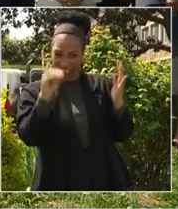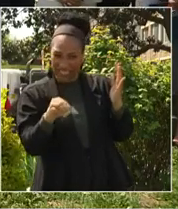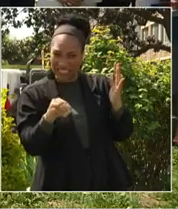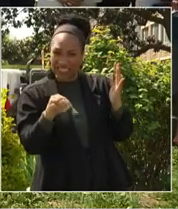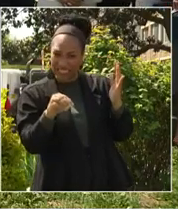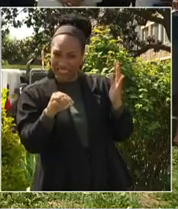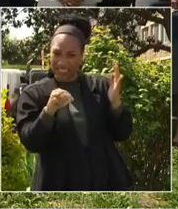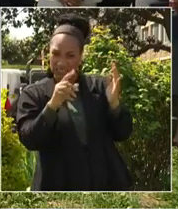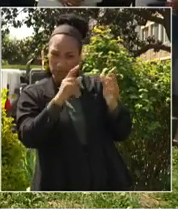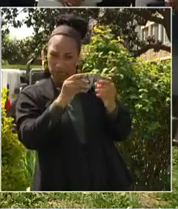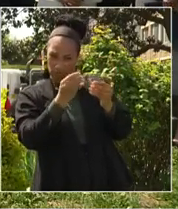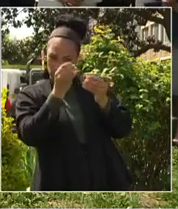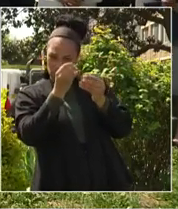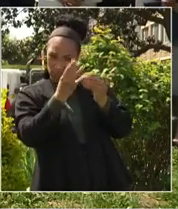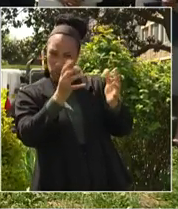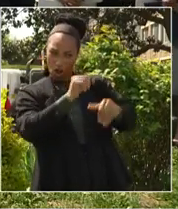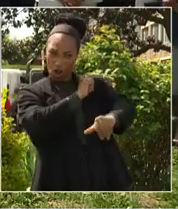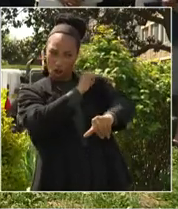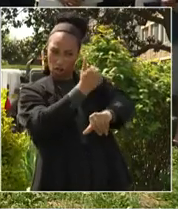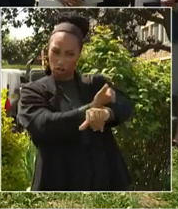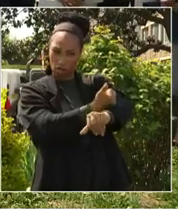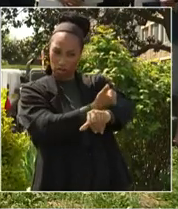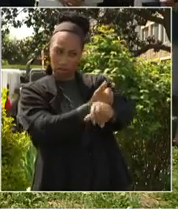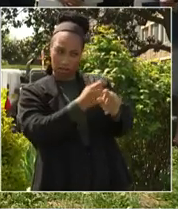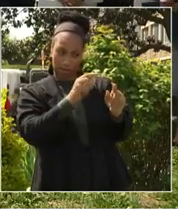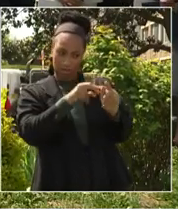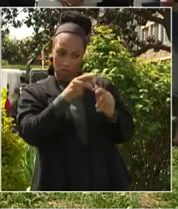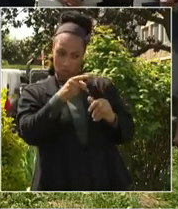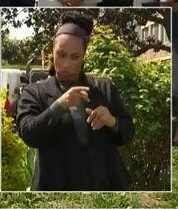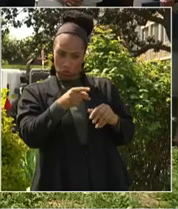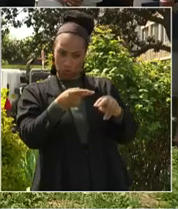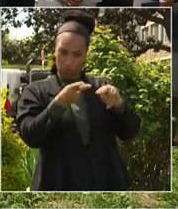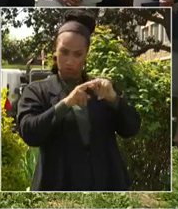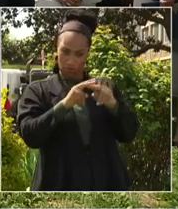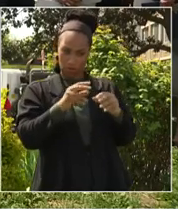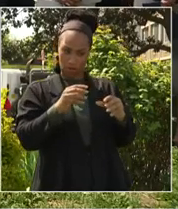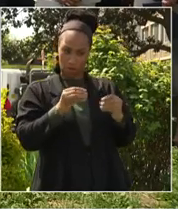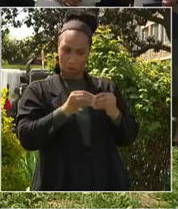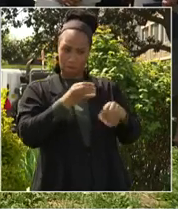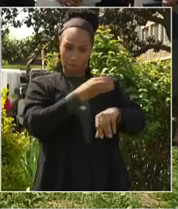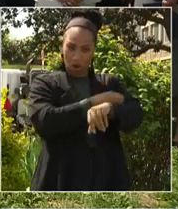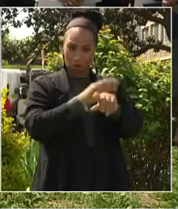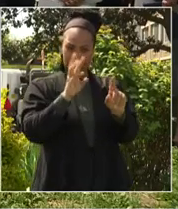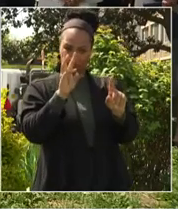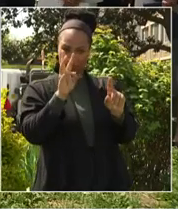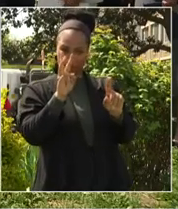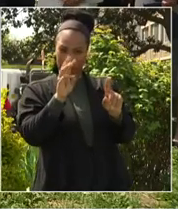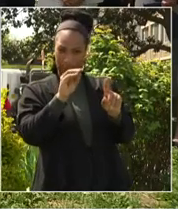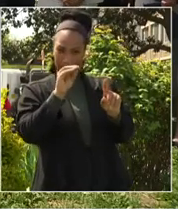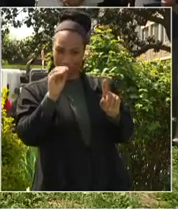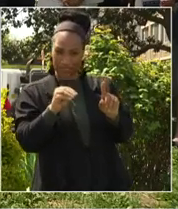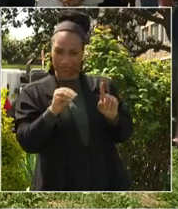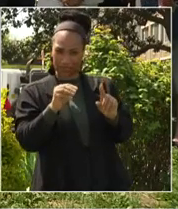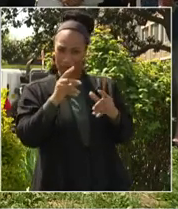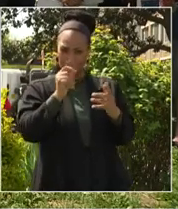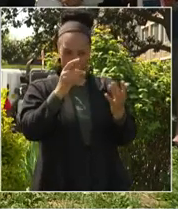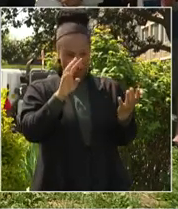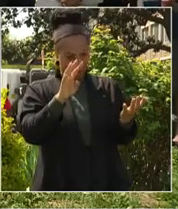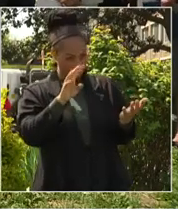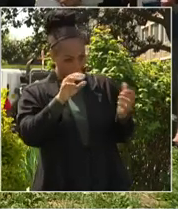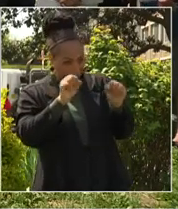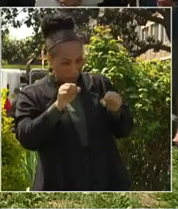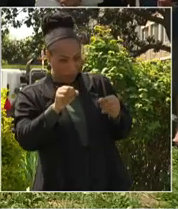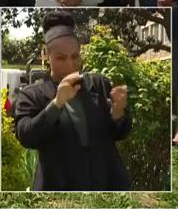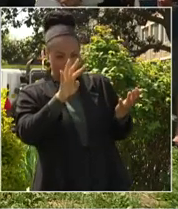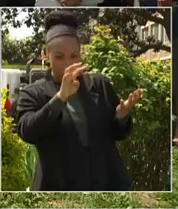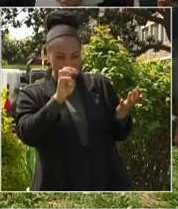that, but there's still $410 million in potential cuts. What's your message to residents about what might be expected